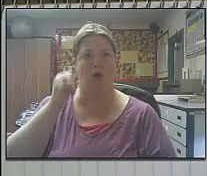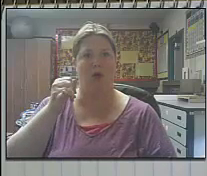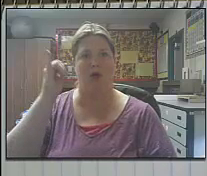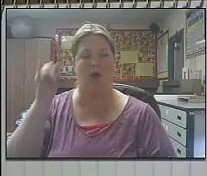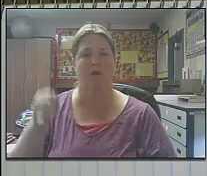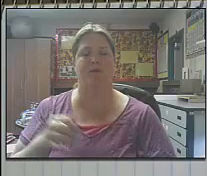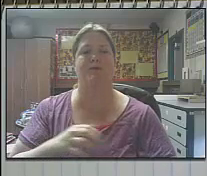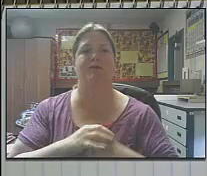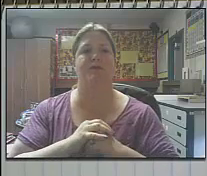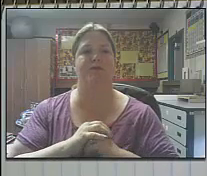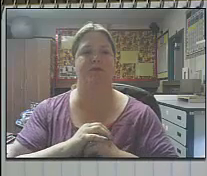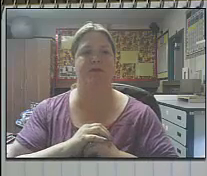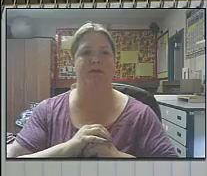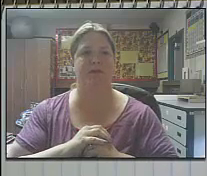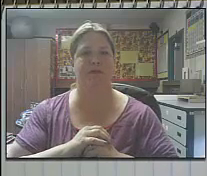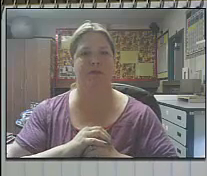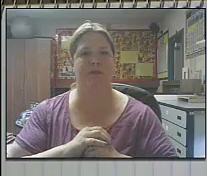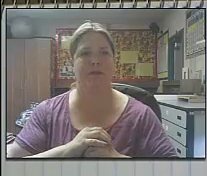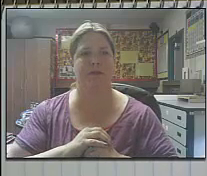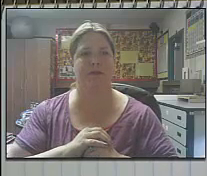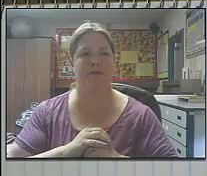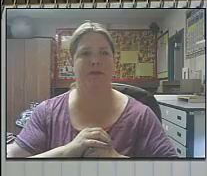a little bit of a diagonal line.